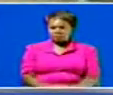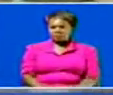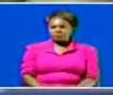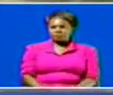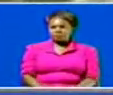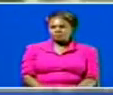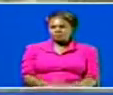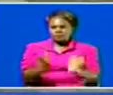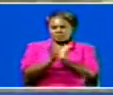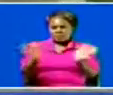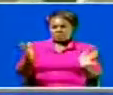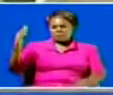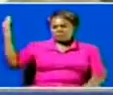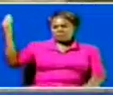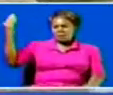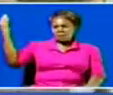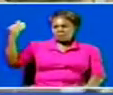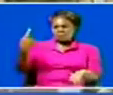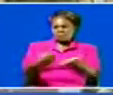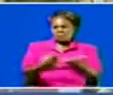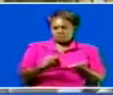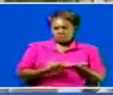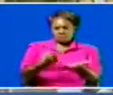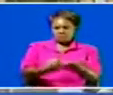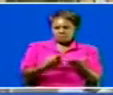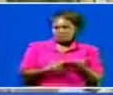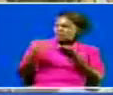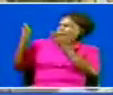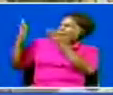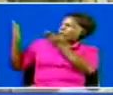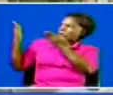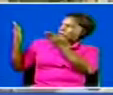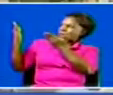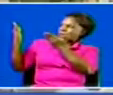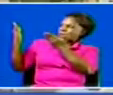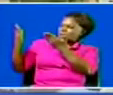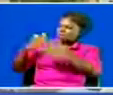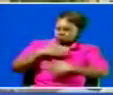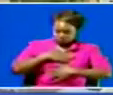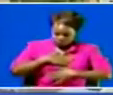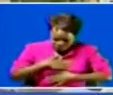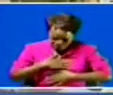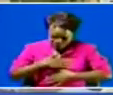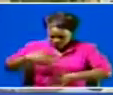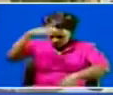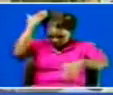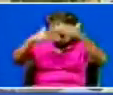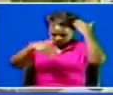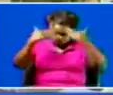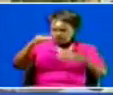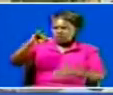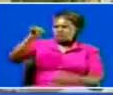It was a public lecture and panel discussion at the Strathmore Business School in Nairobi in honor of the late Harvard Don Kalesas